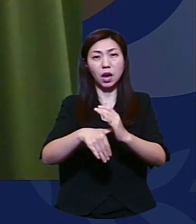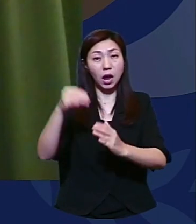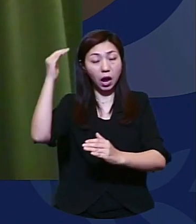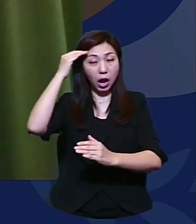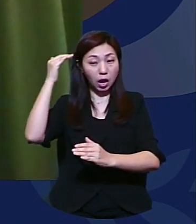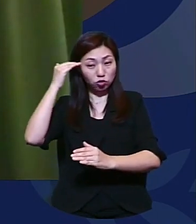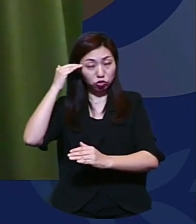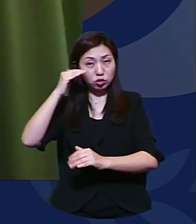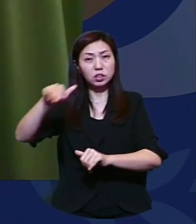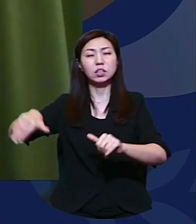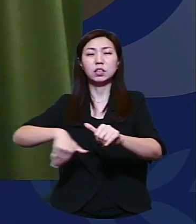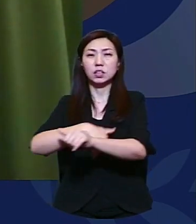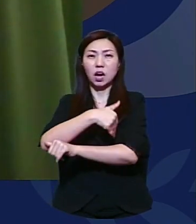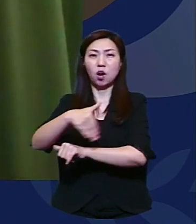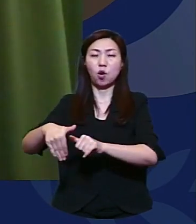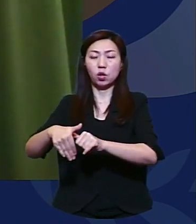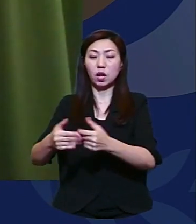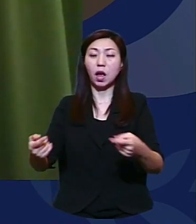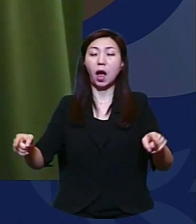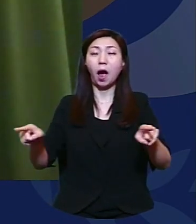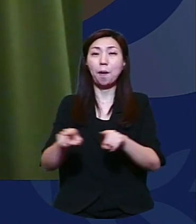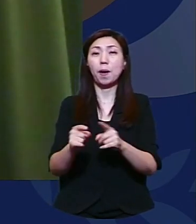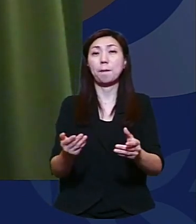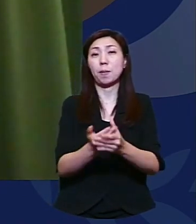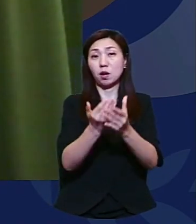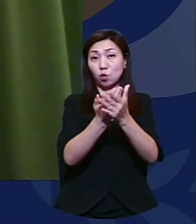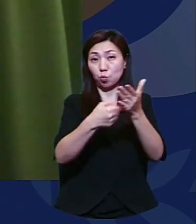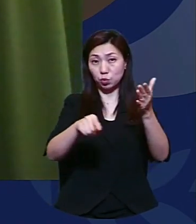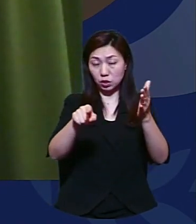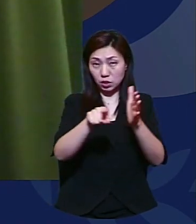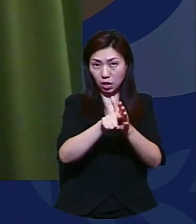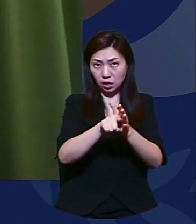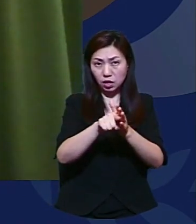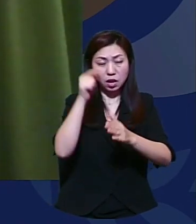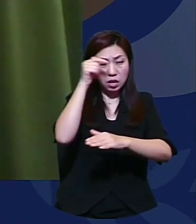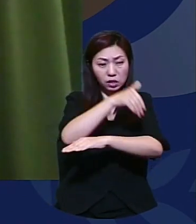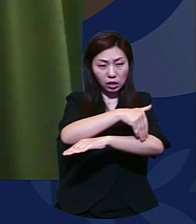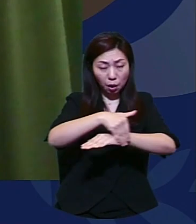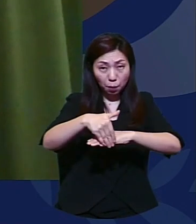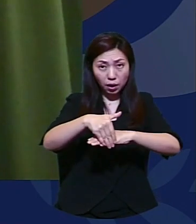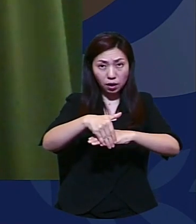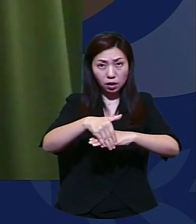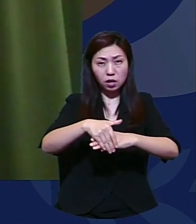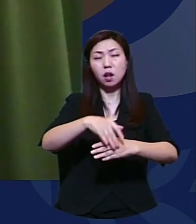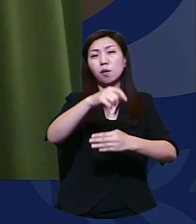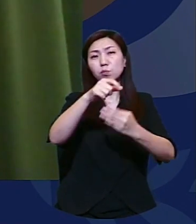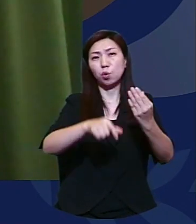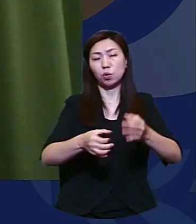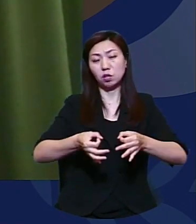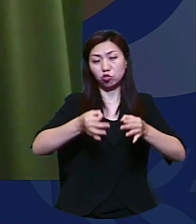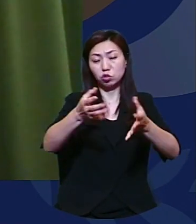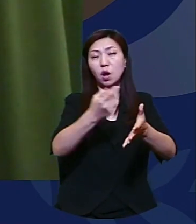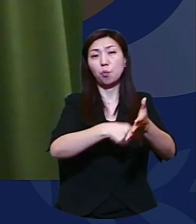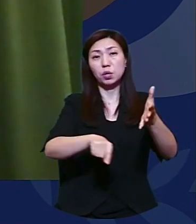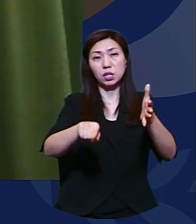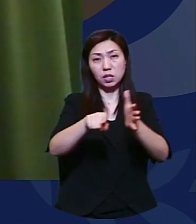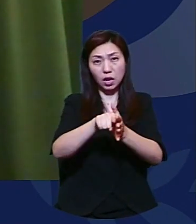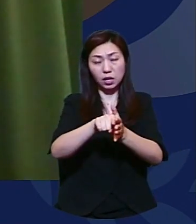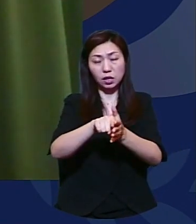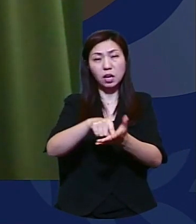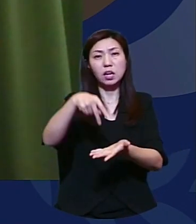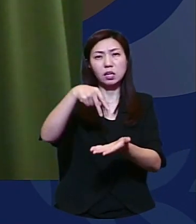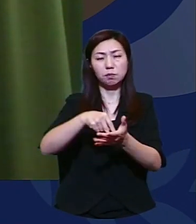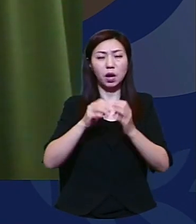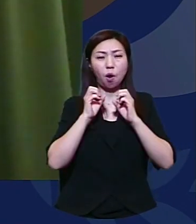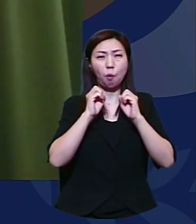that are useful in informing decision makers about digital programming and investments, not just for USAID, but for all of our partners.